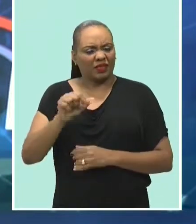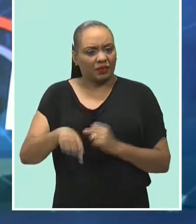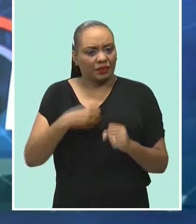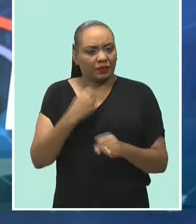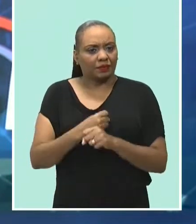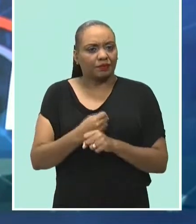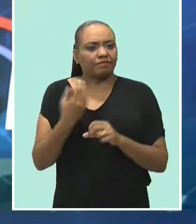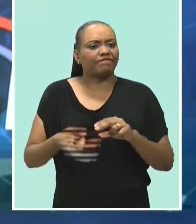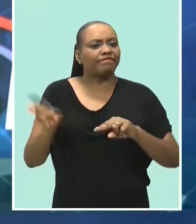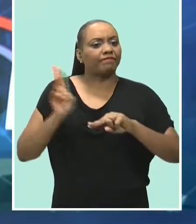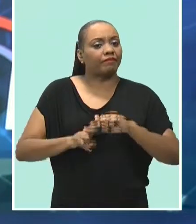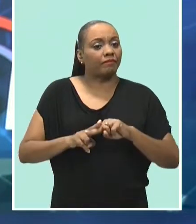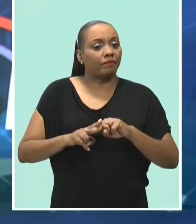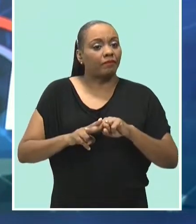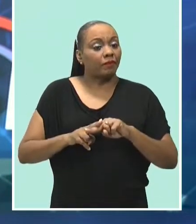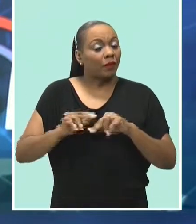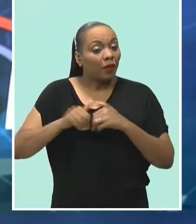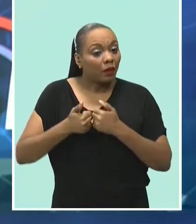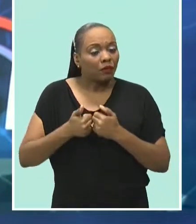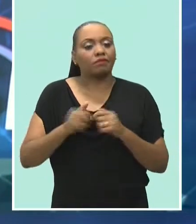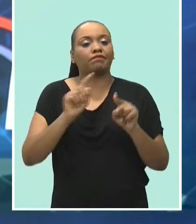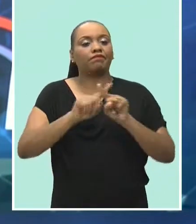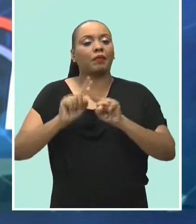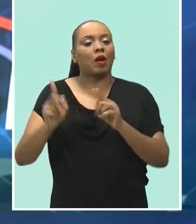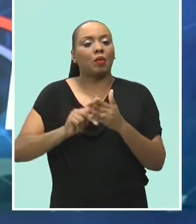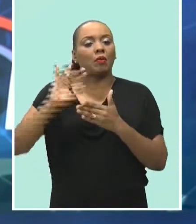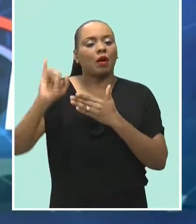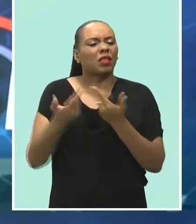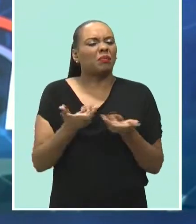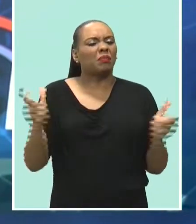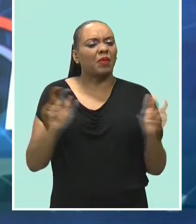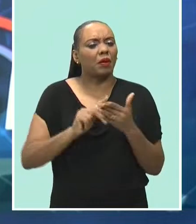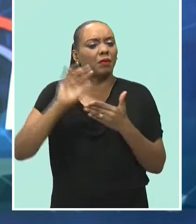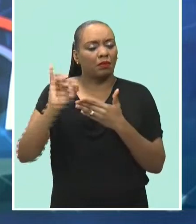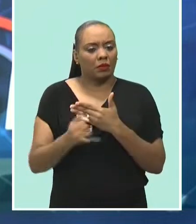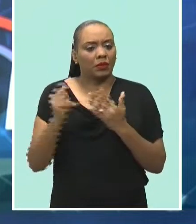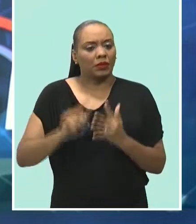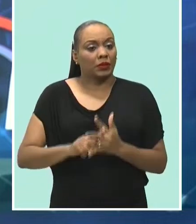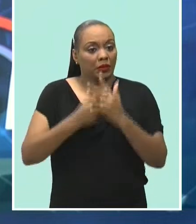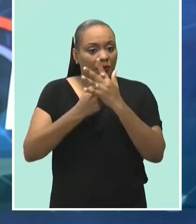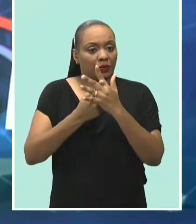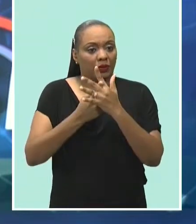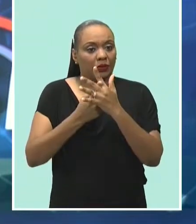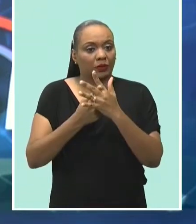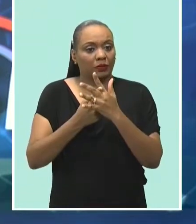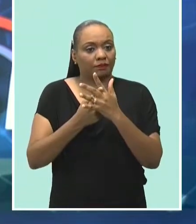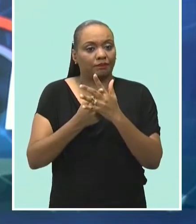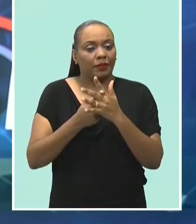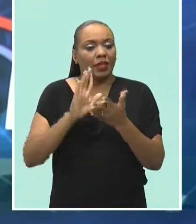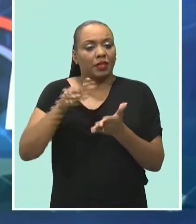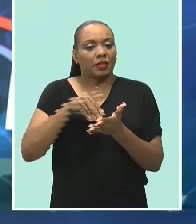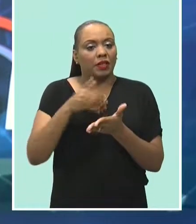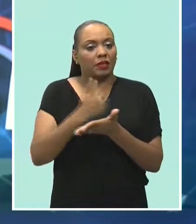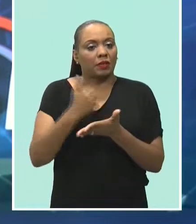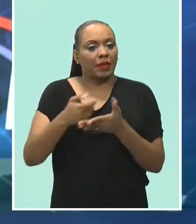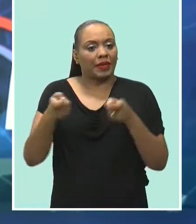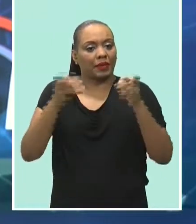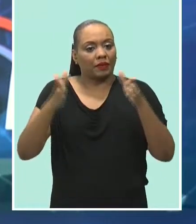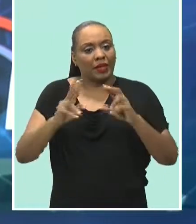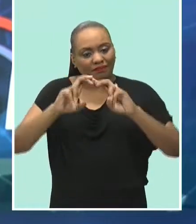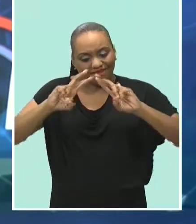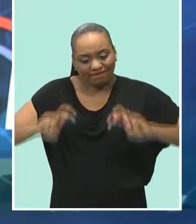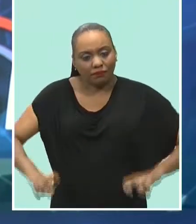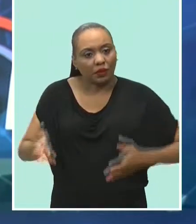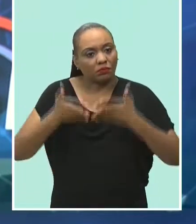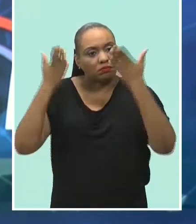economic activity is expected to come in large part from major projects getting underway. This was the assessment of Central Bank Governor Cleviston